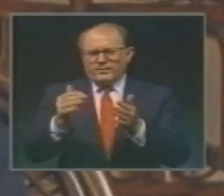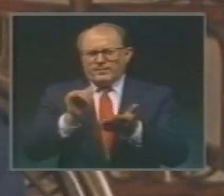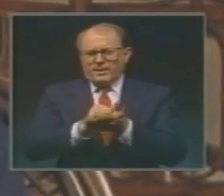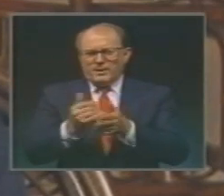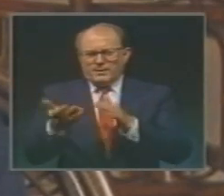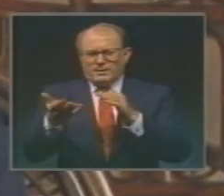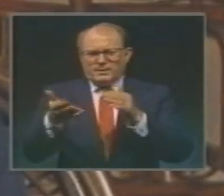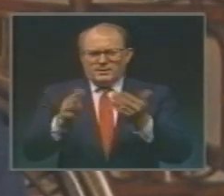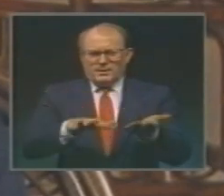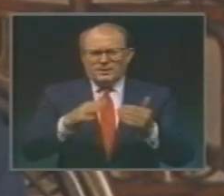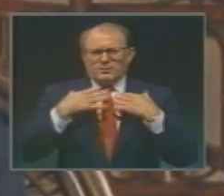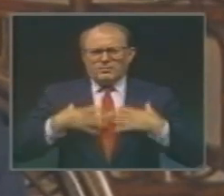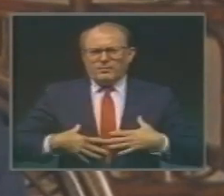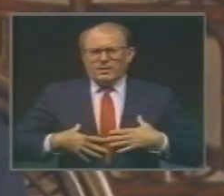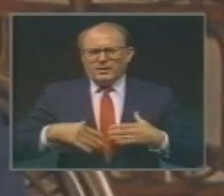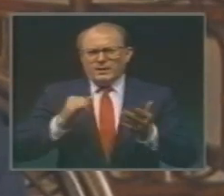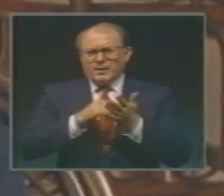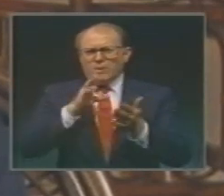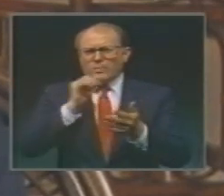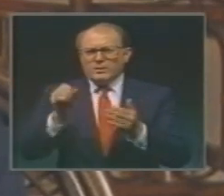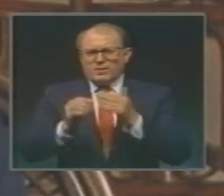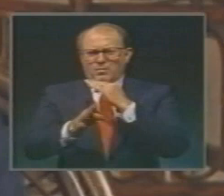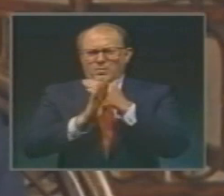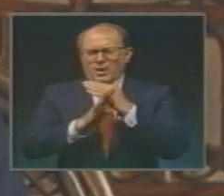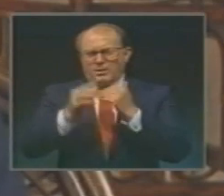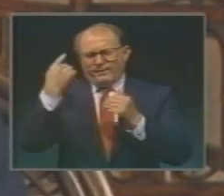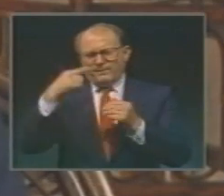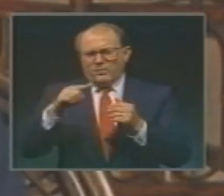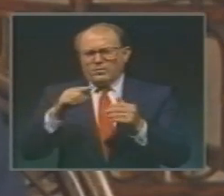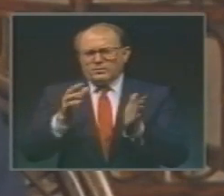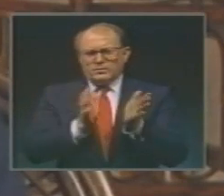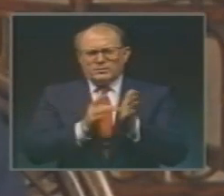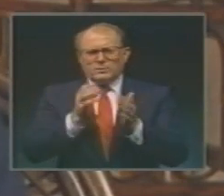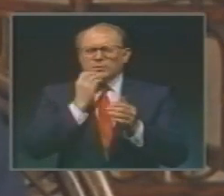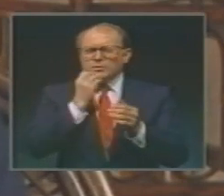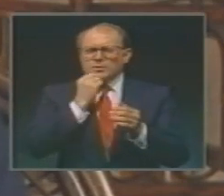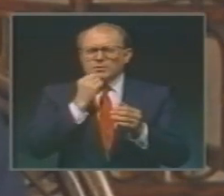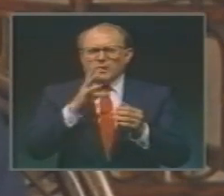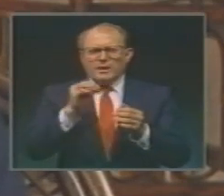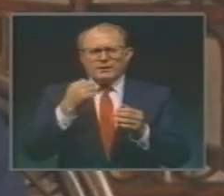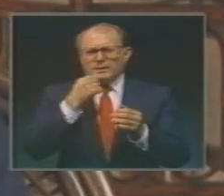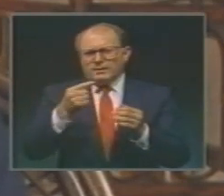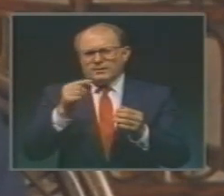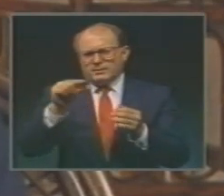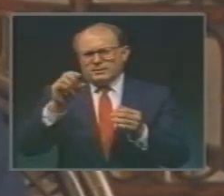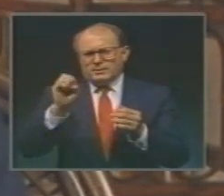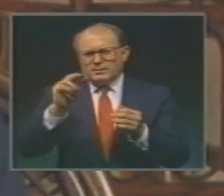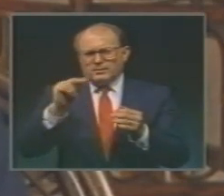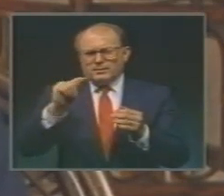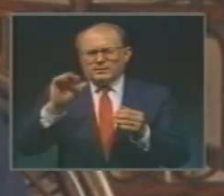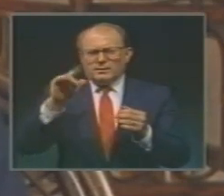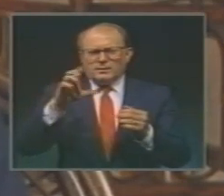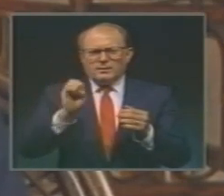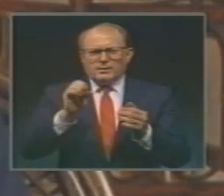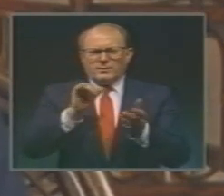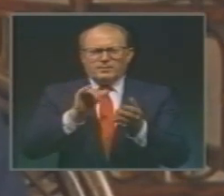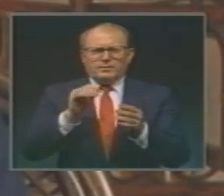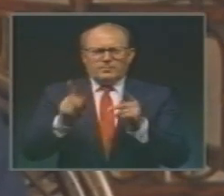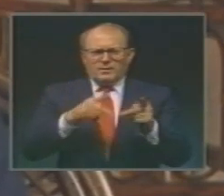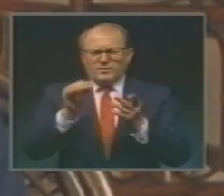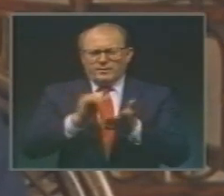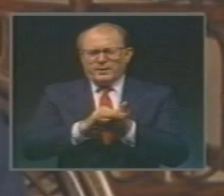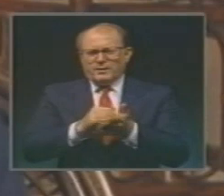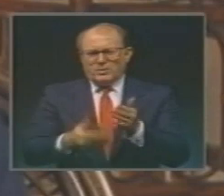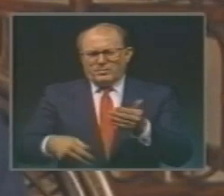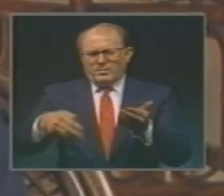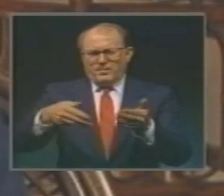body, well, it was a stumbling block. And to try to tell the Gentile people that the body had been raised